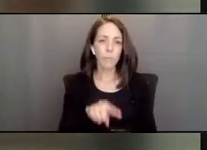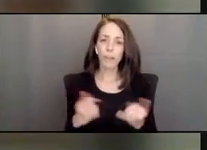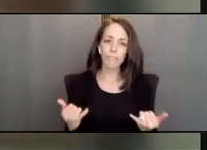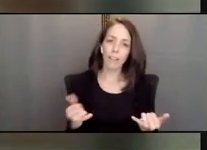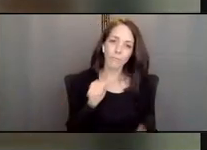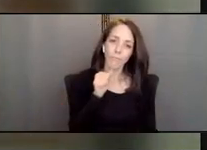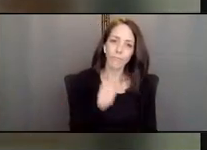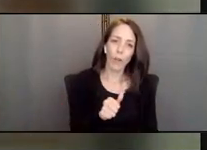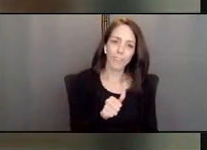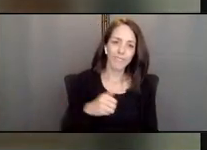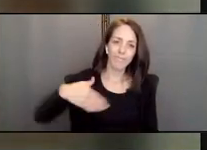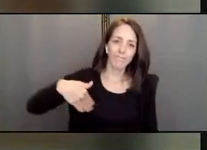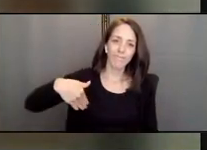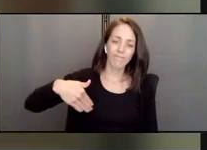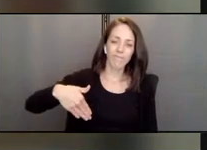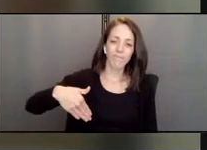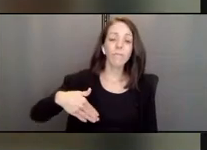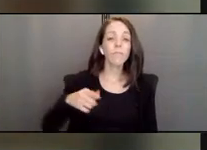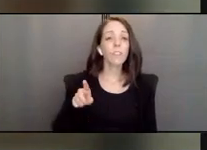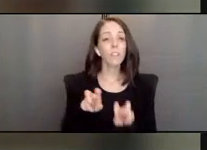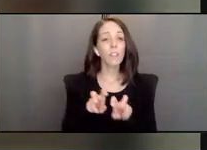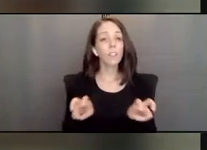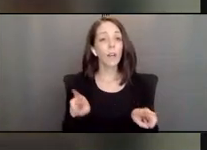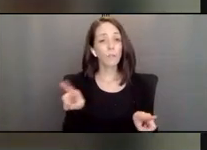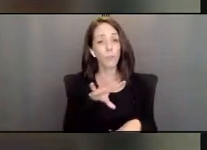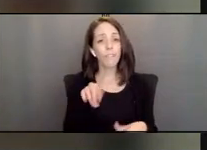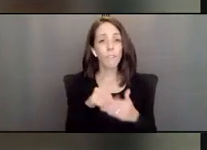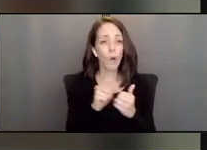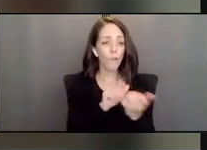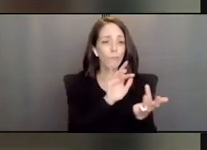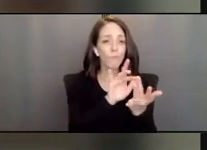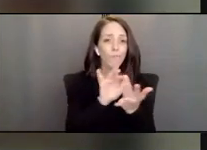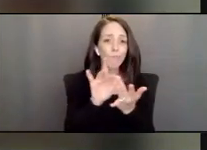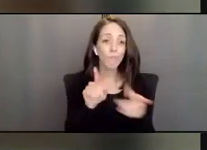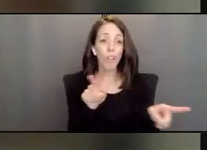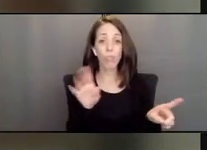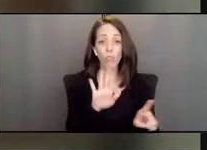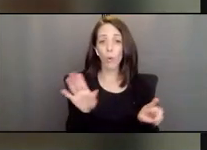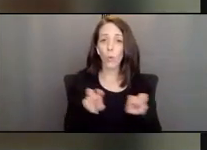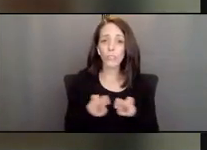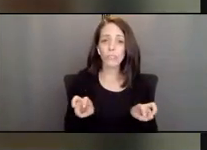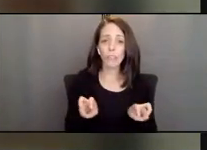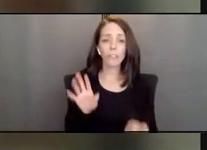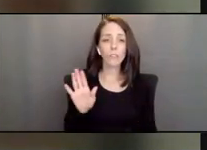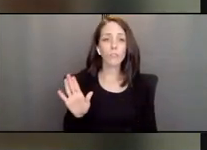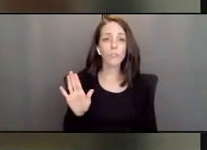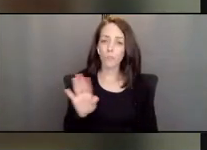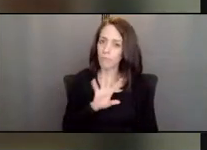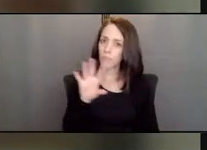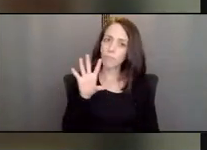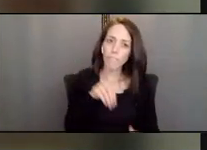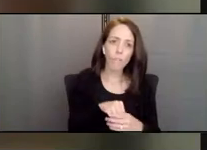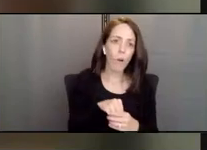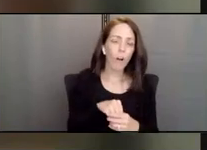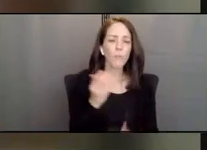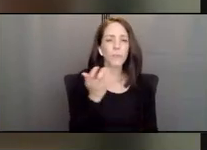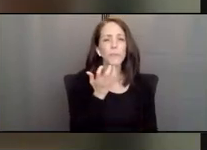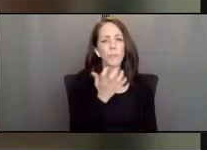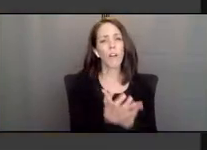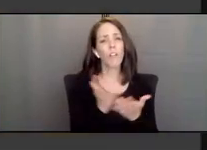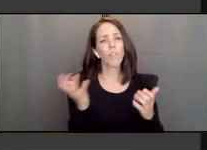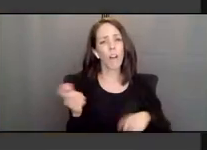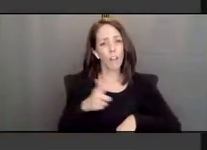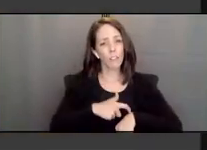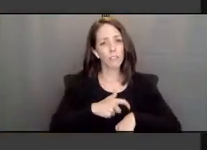in prioritizing all of that crowdsourcing work were very much involved and invested quite a bit of time. Yeah, no, that's